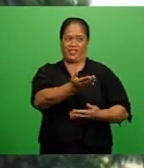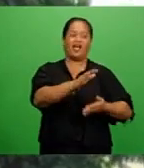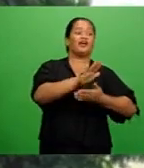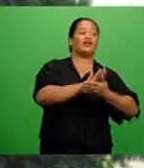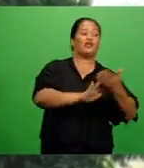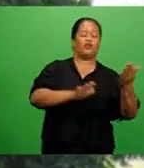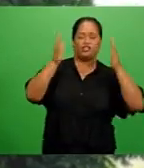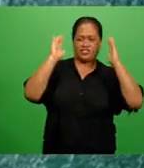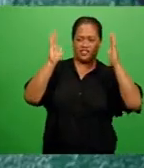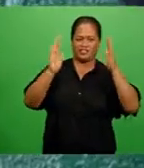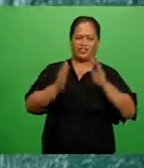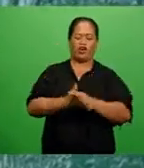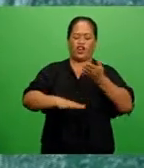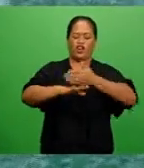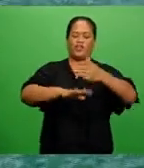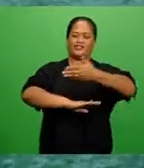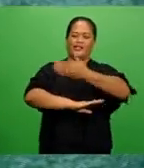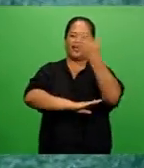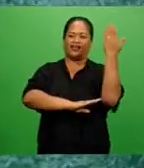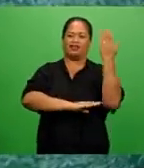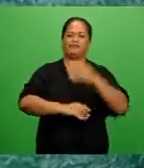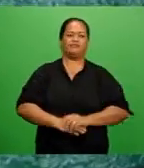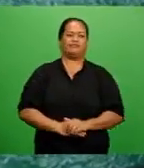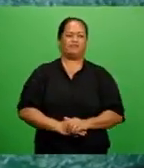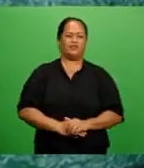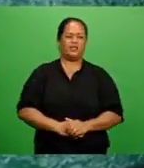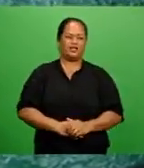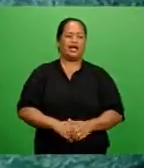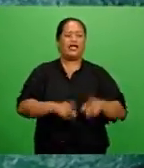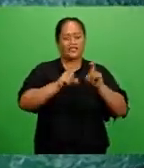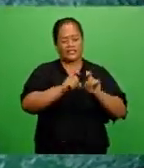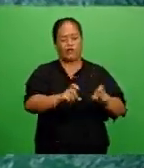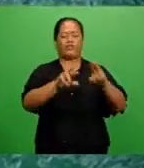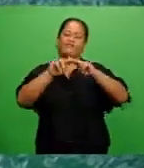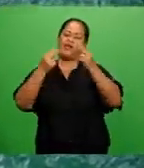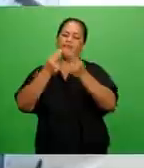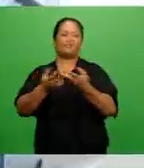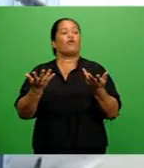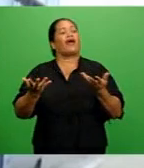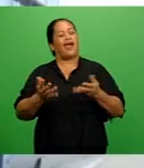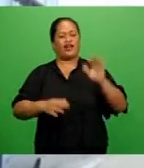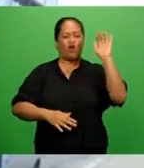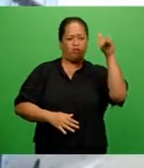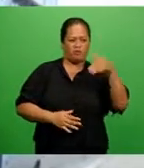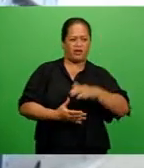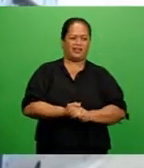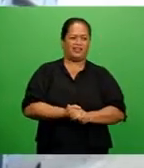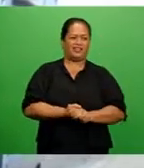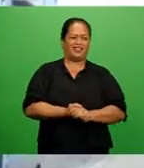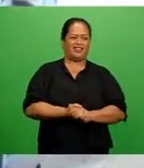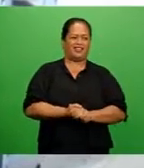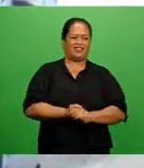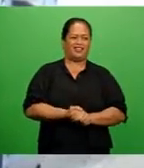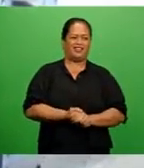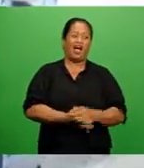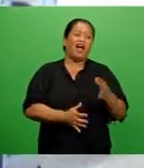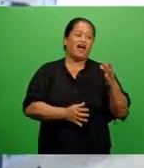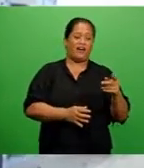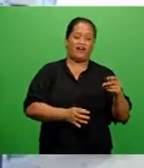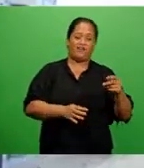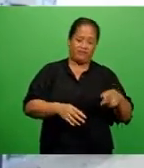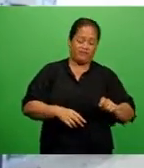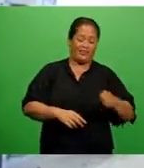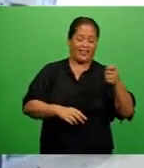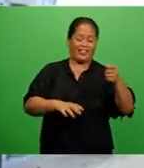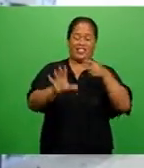on the New Year day. I will spend my New Year's with family at home. For this new year, I will